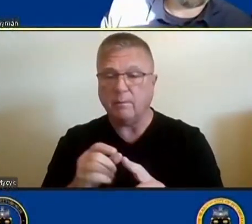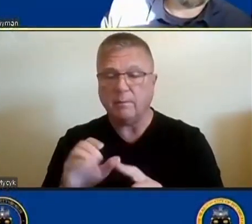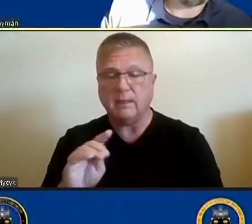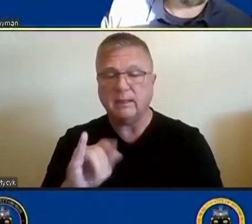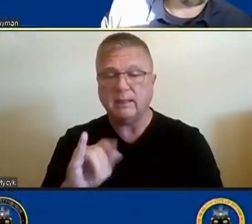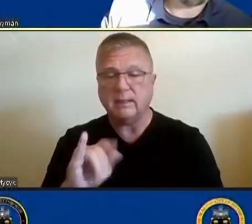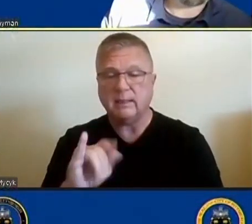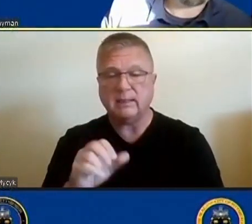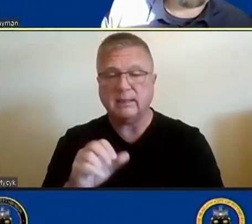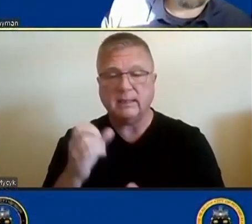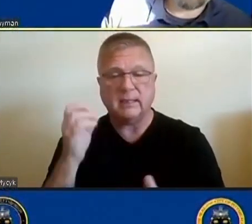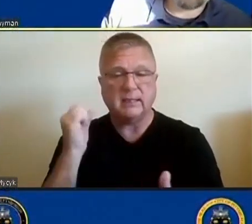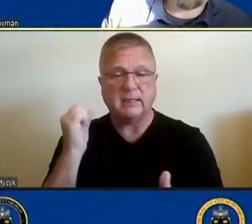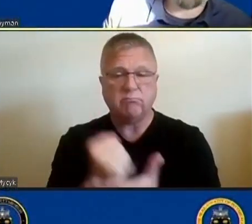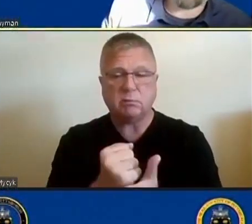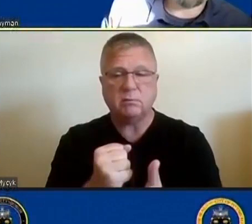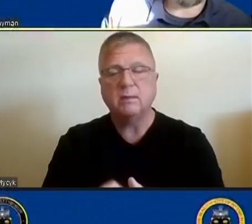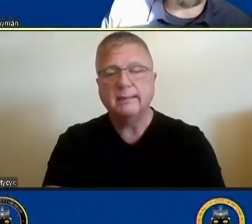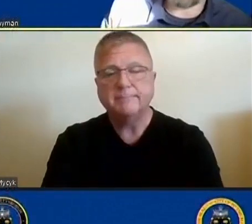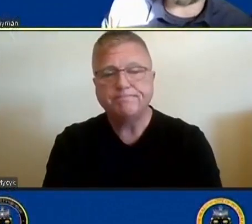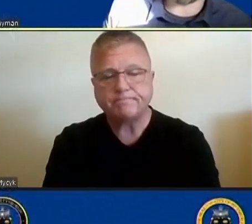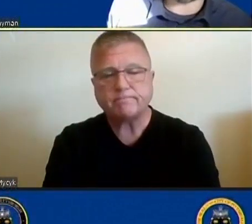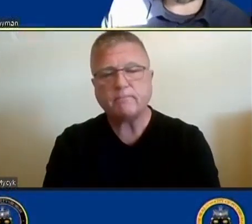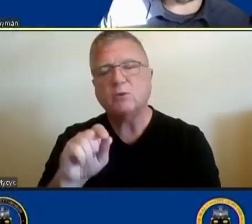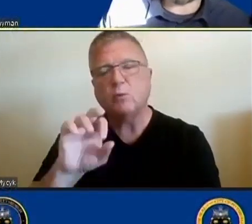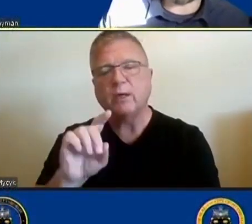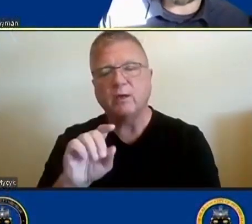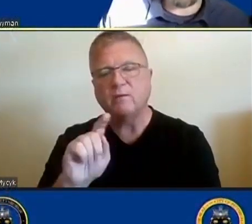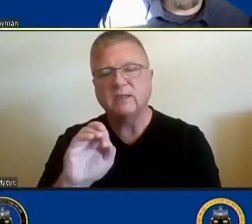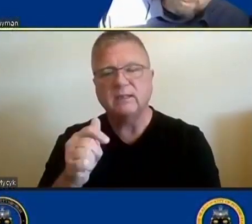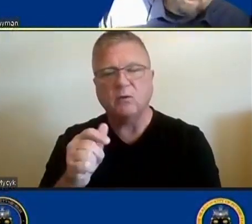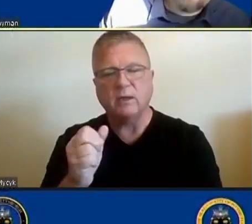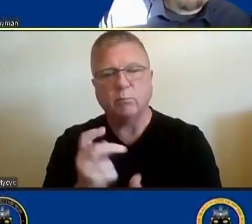Record of zoning approval wasn't a terminology that was in the zoning code